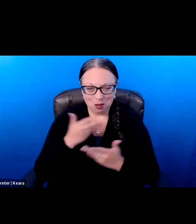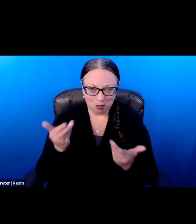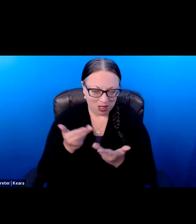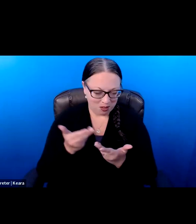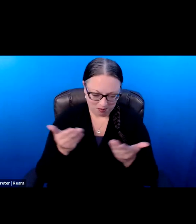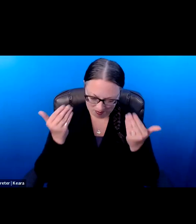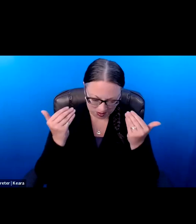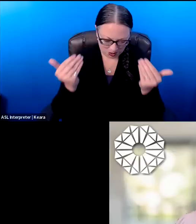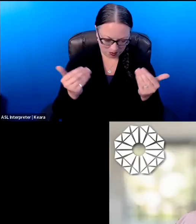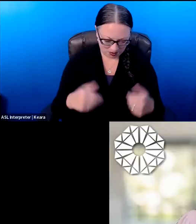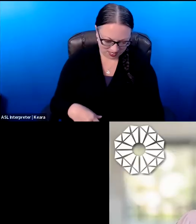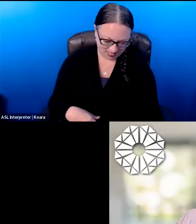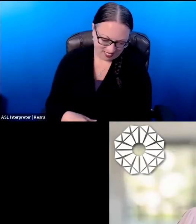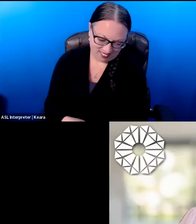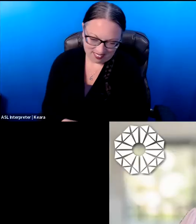Onward.